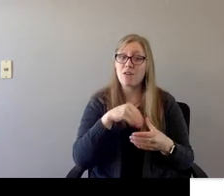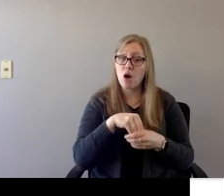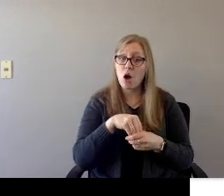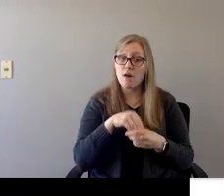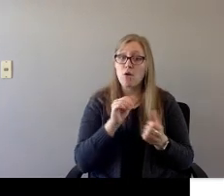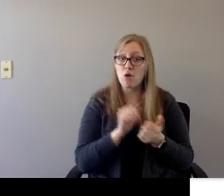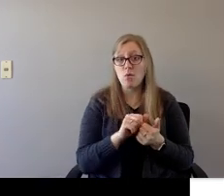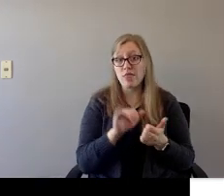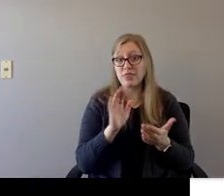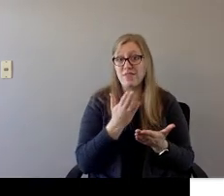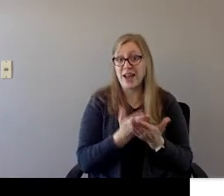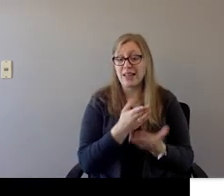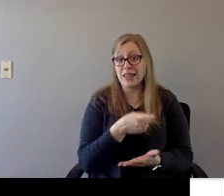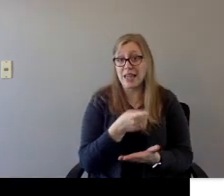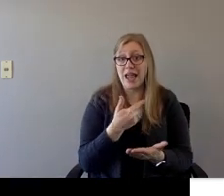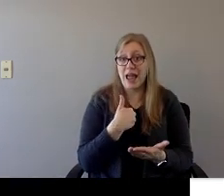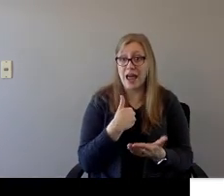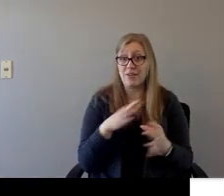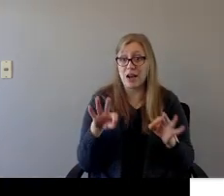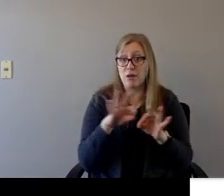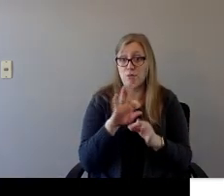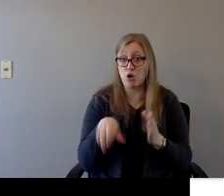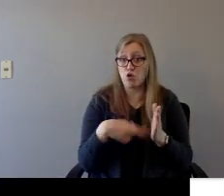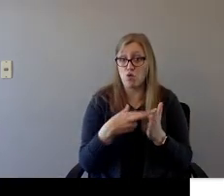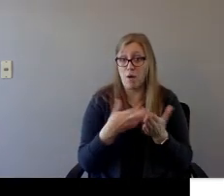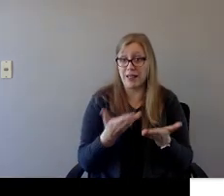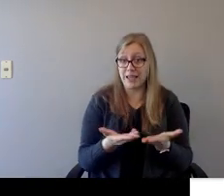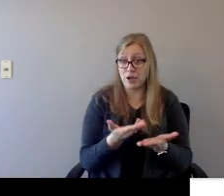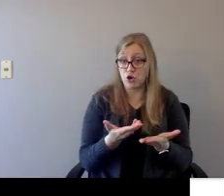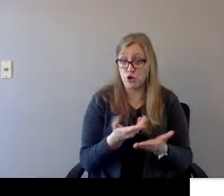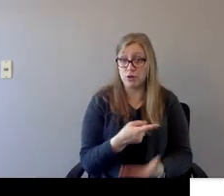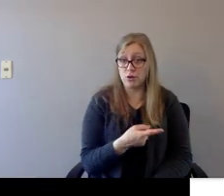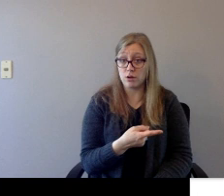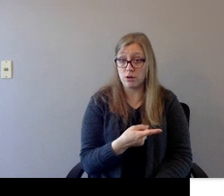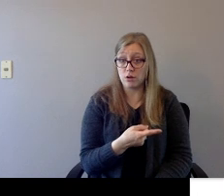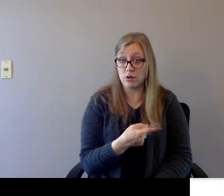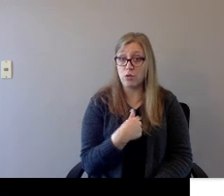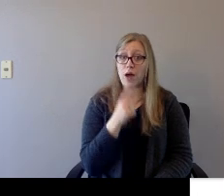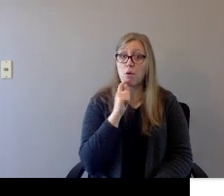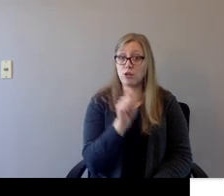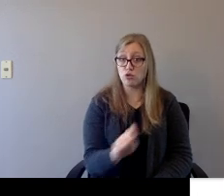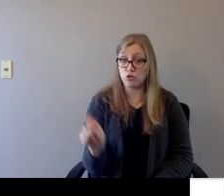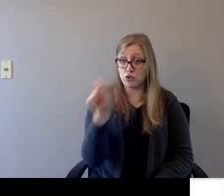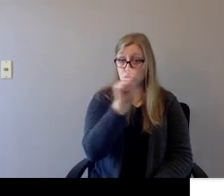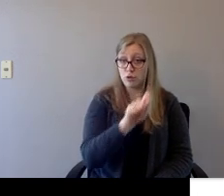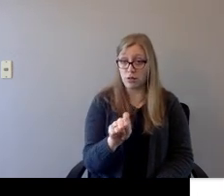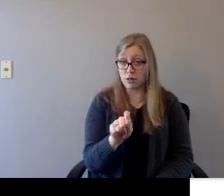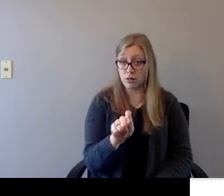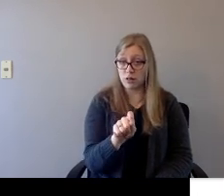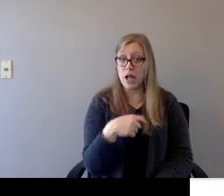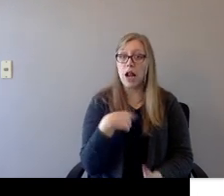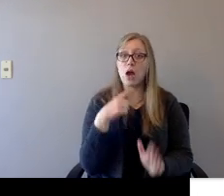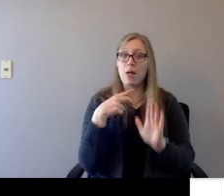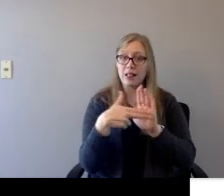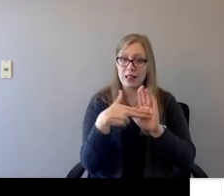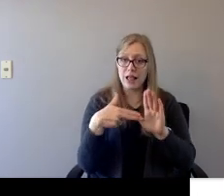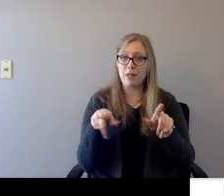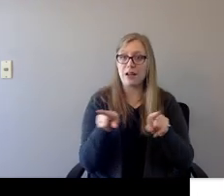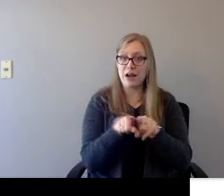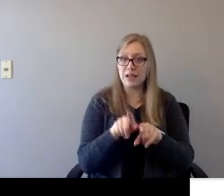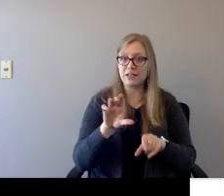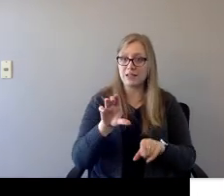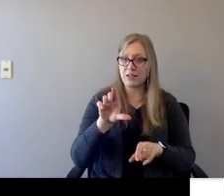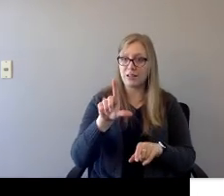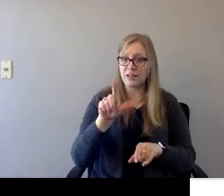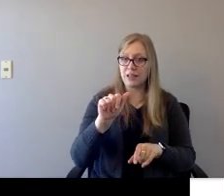an important role here. Okay, so I'm going to circle that and I'm going to label it as a claim evidence. So